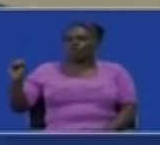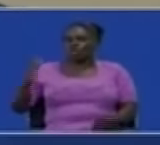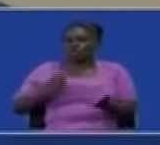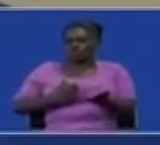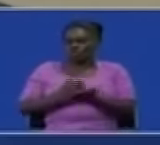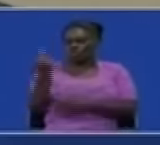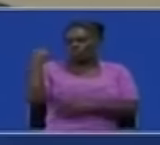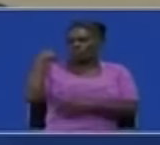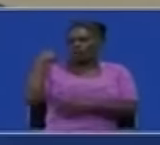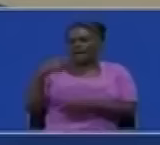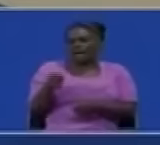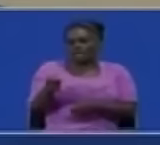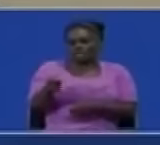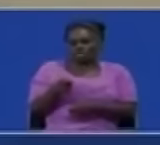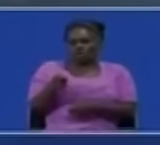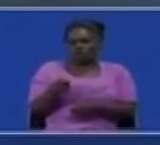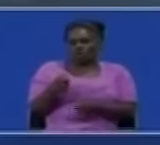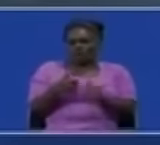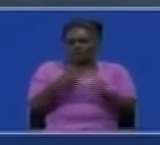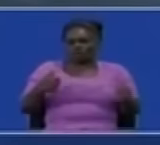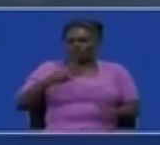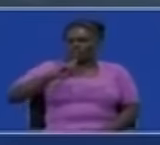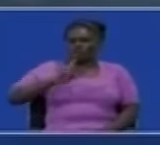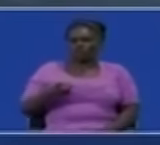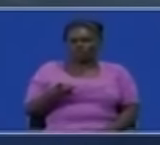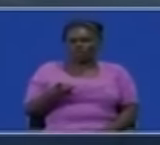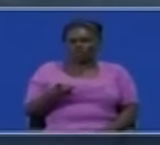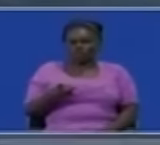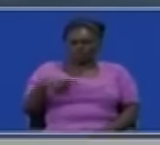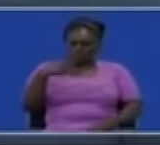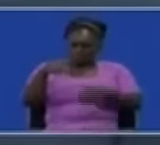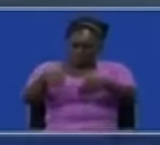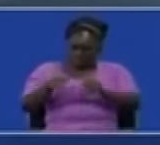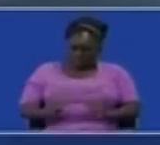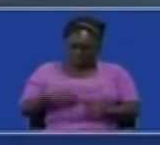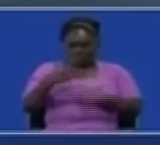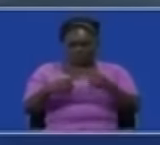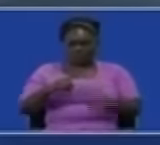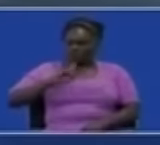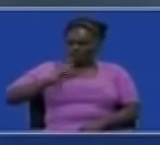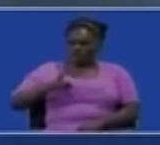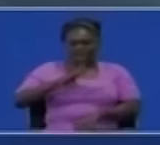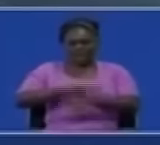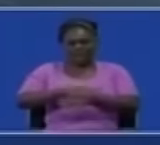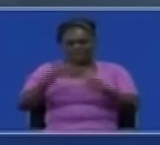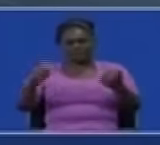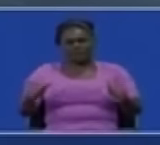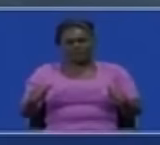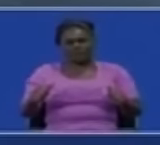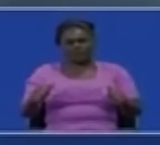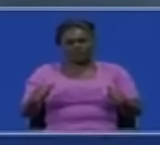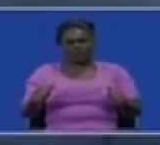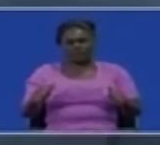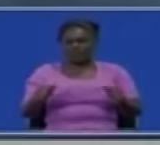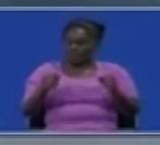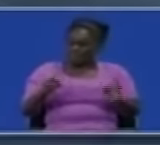through the back door by avoiding court orders. Sisi tutaendelea na mashishi ya Mark To. Hiyo court order hatujepata, hatujasafiwa, na hata kama